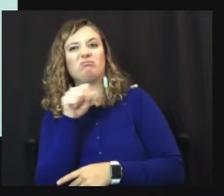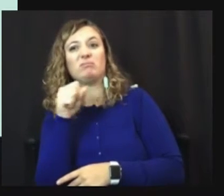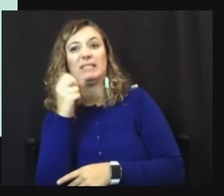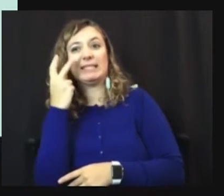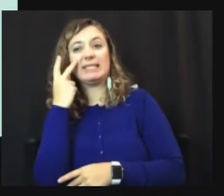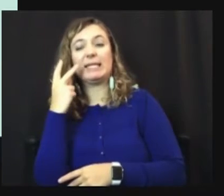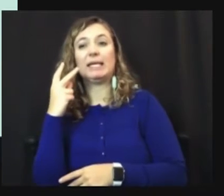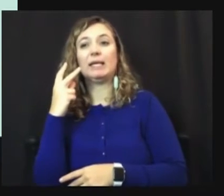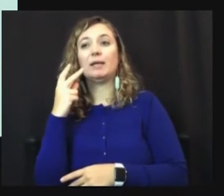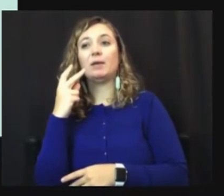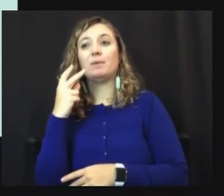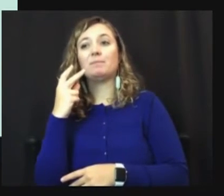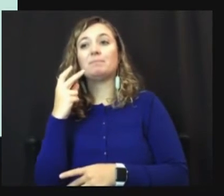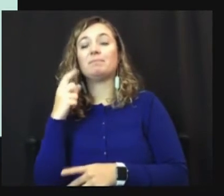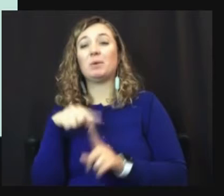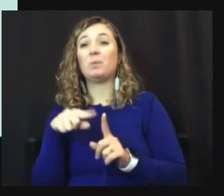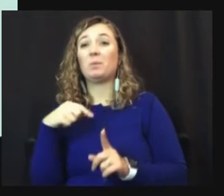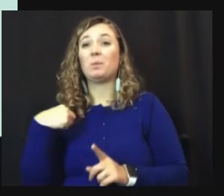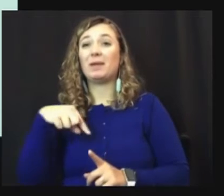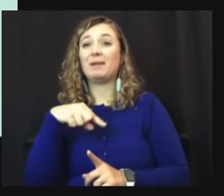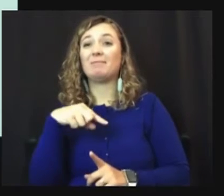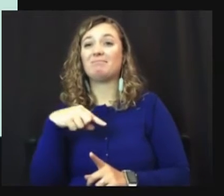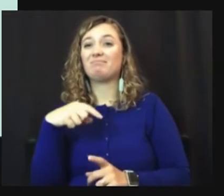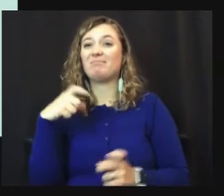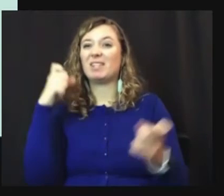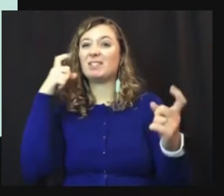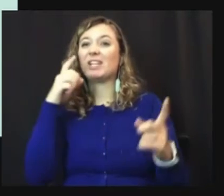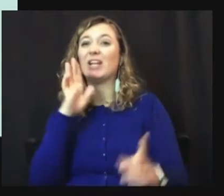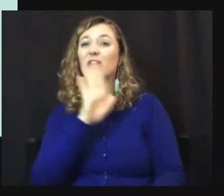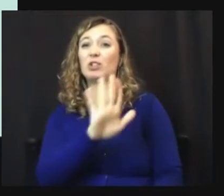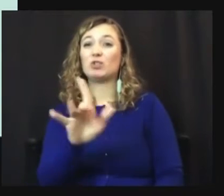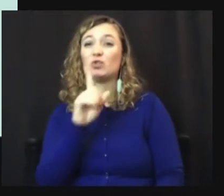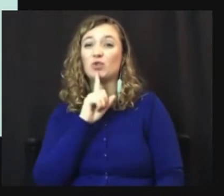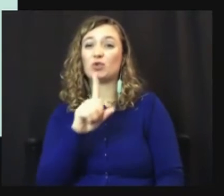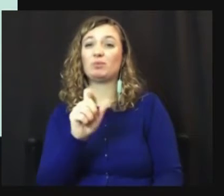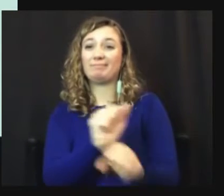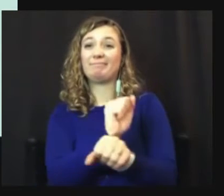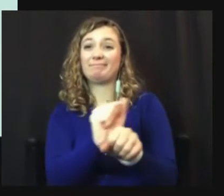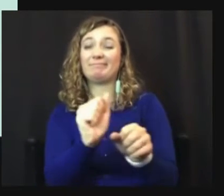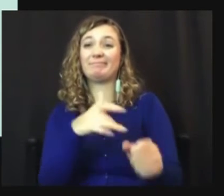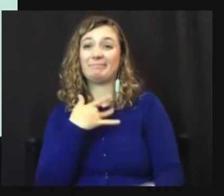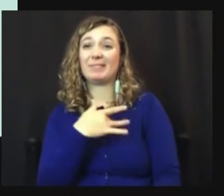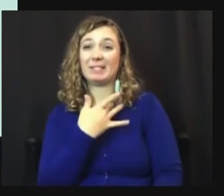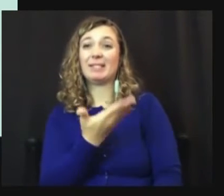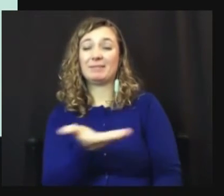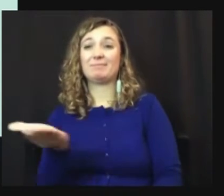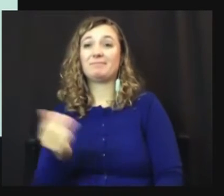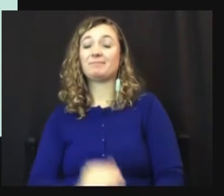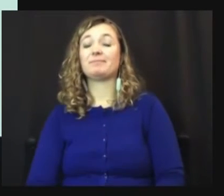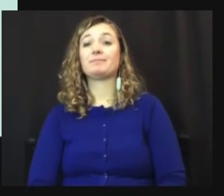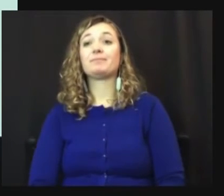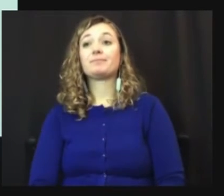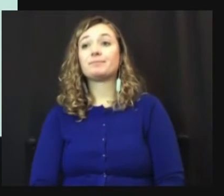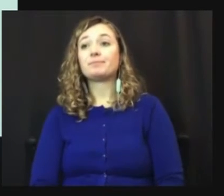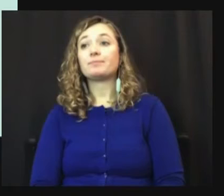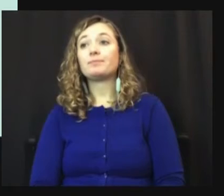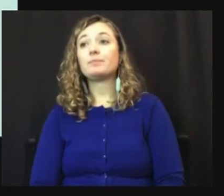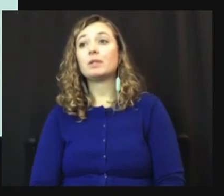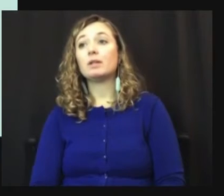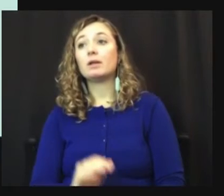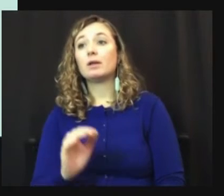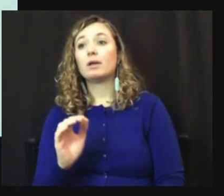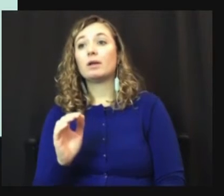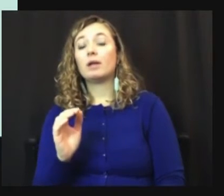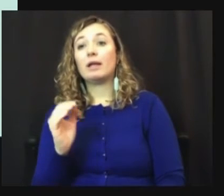gotten the message. Many of us have. And so, as we maybe want to explore STEMs and explore self regulation, it's